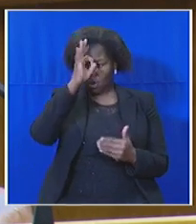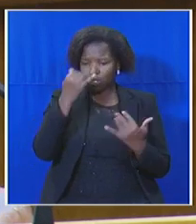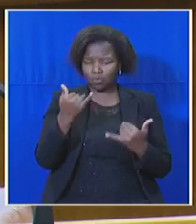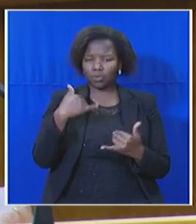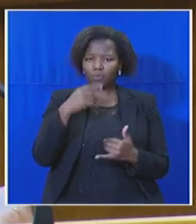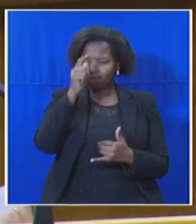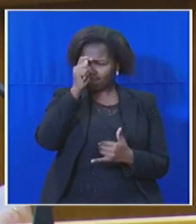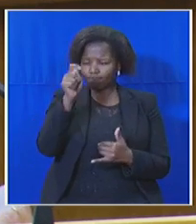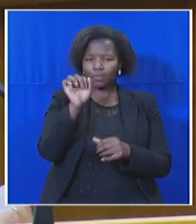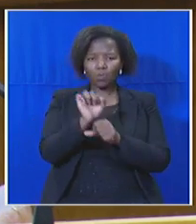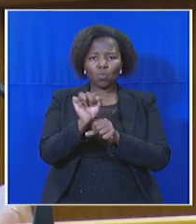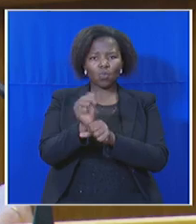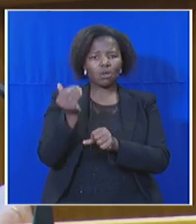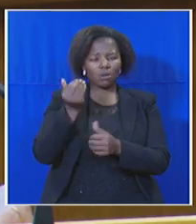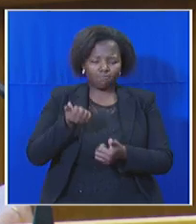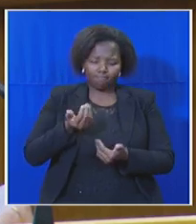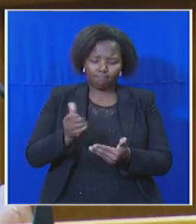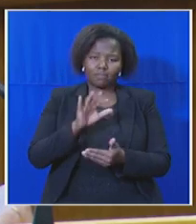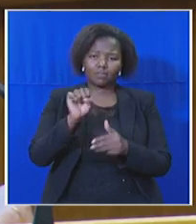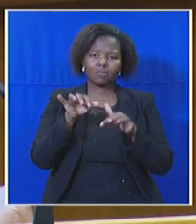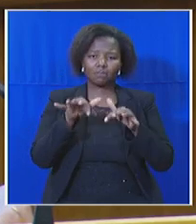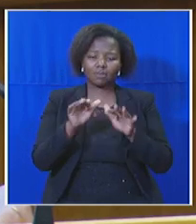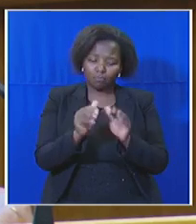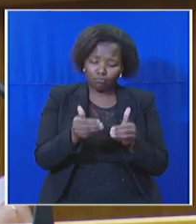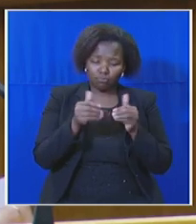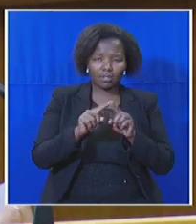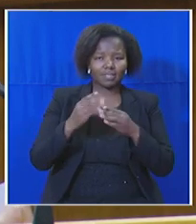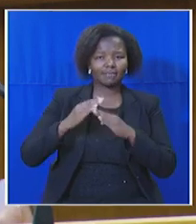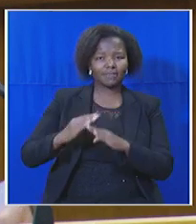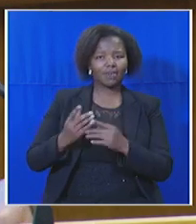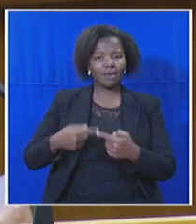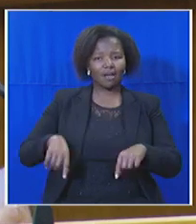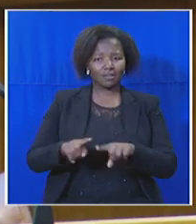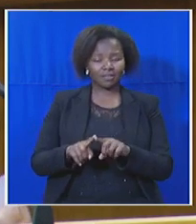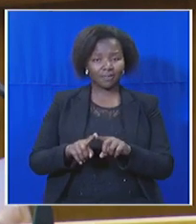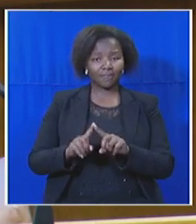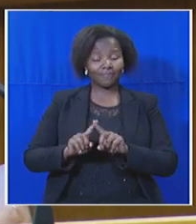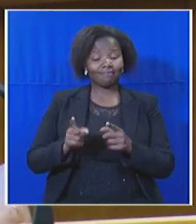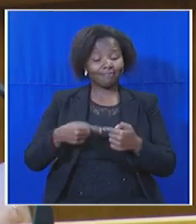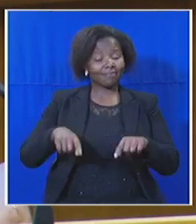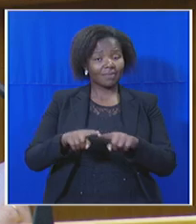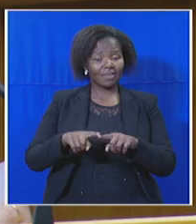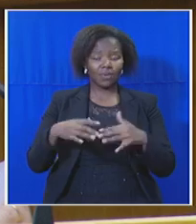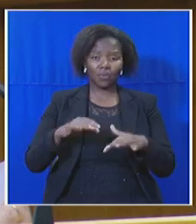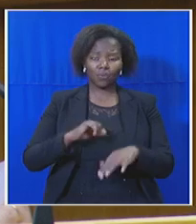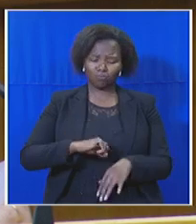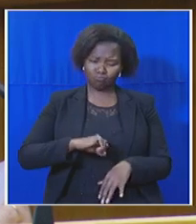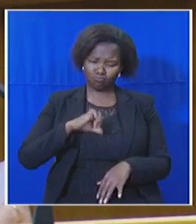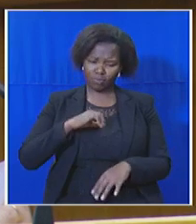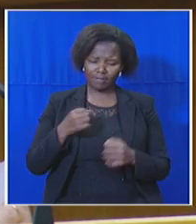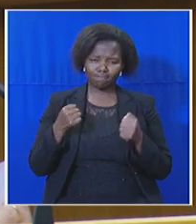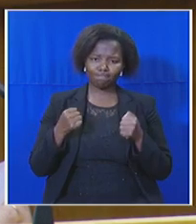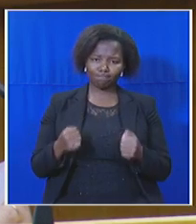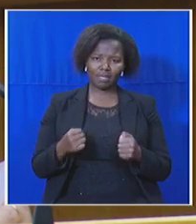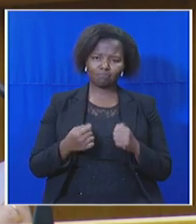on duty were doing it for all of us to protect and defend us. These were people with brave hearts and such a generosity of